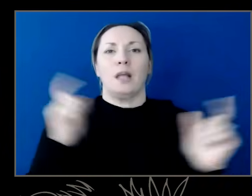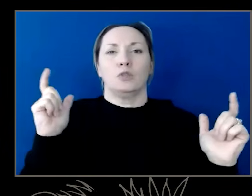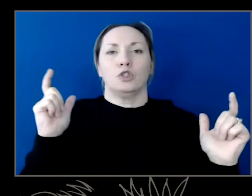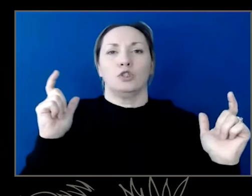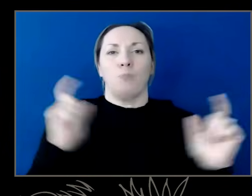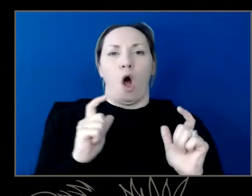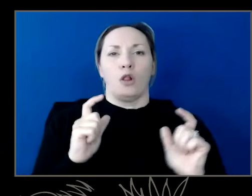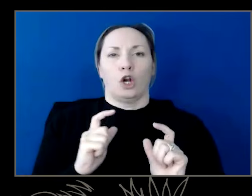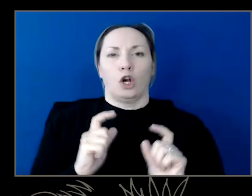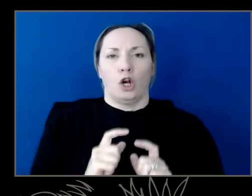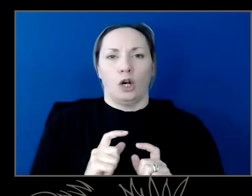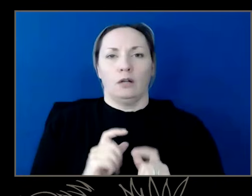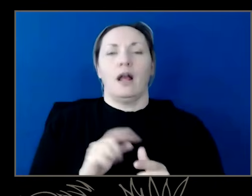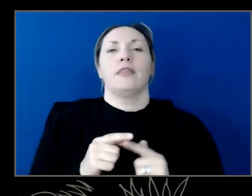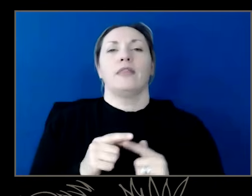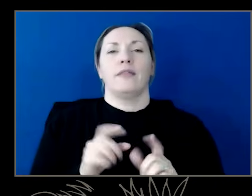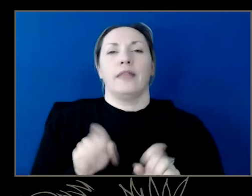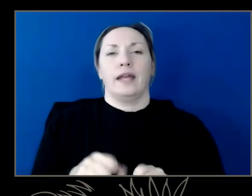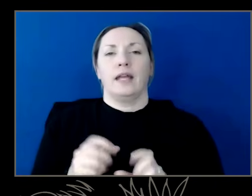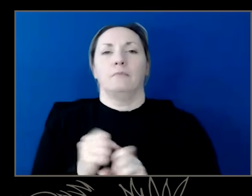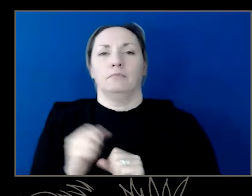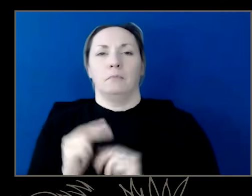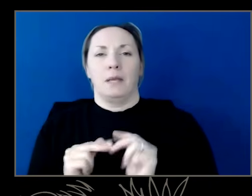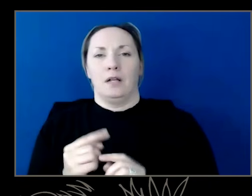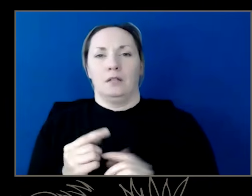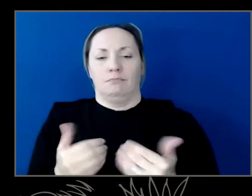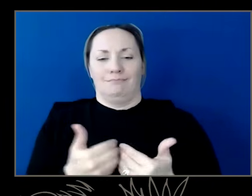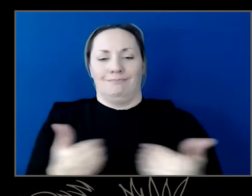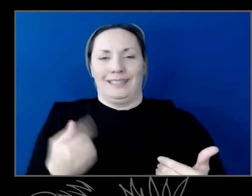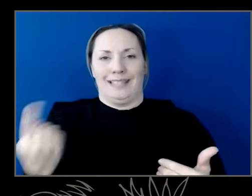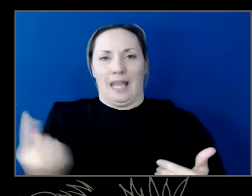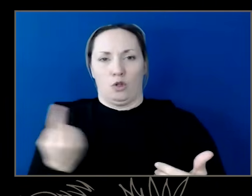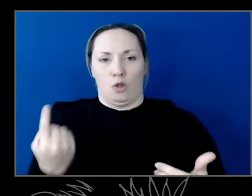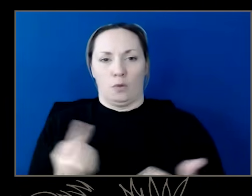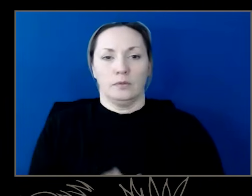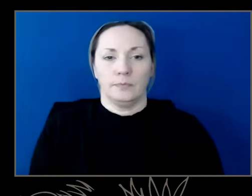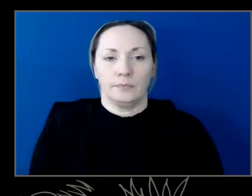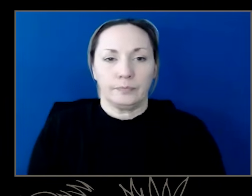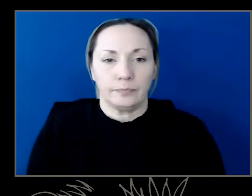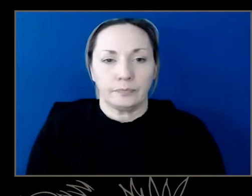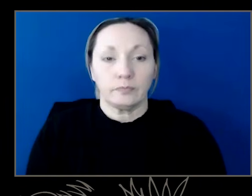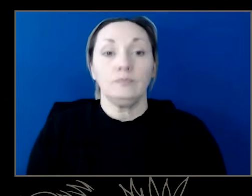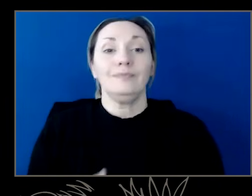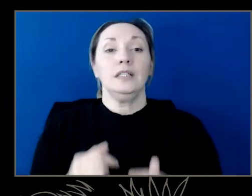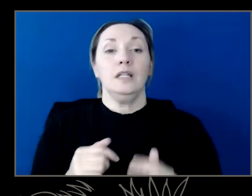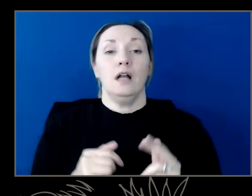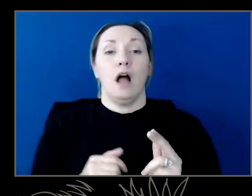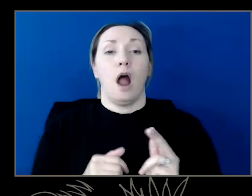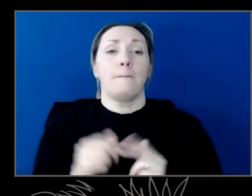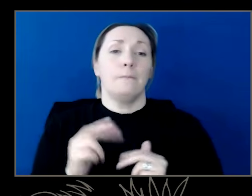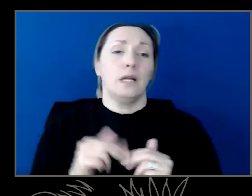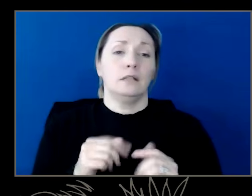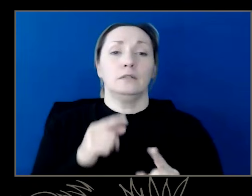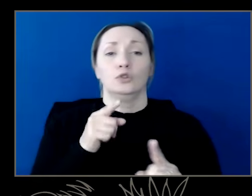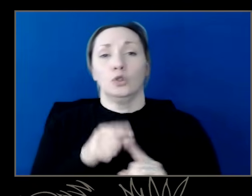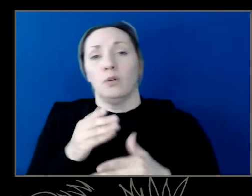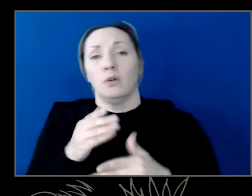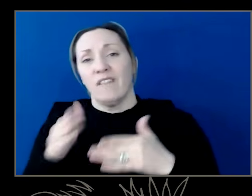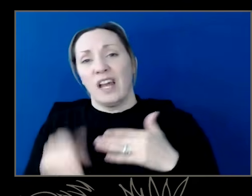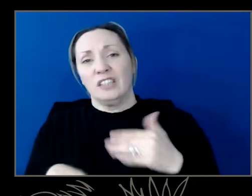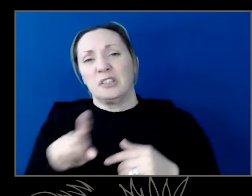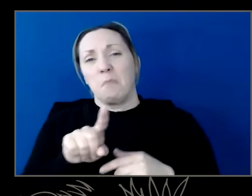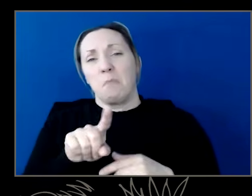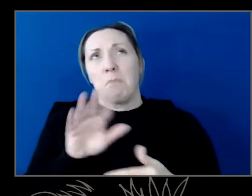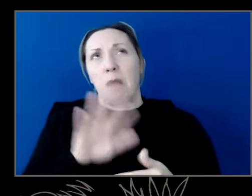packages that could then be built in standalone. So let's see. Our build did finish. We took about